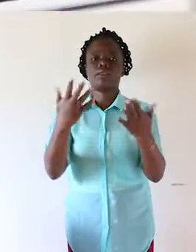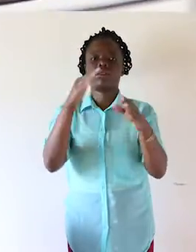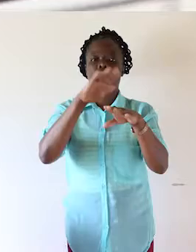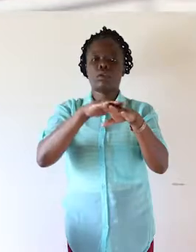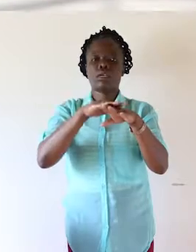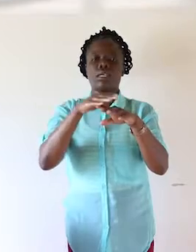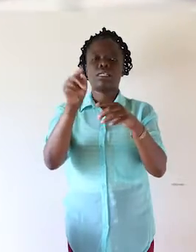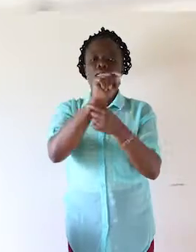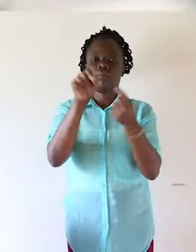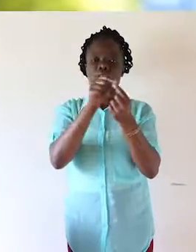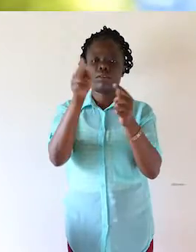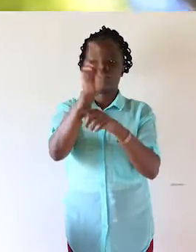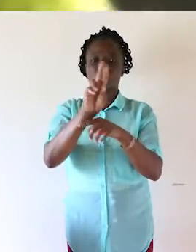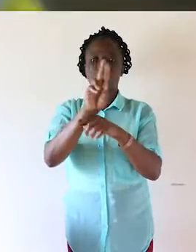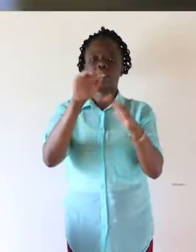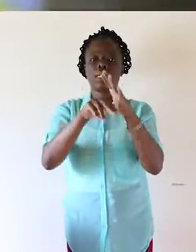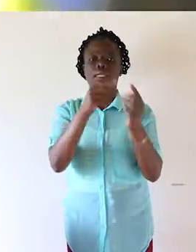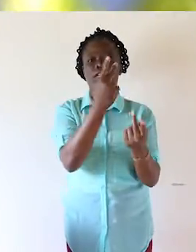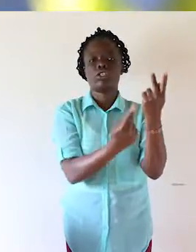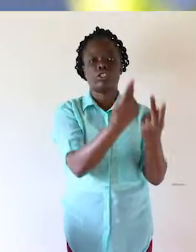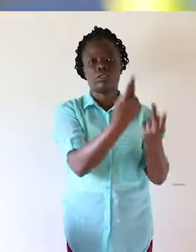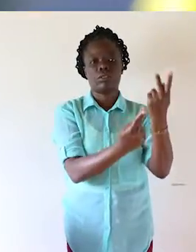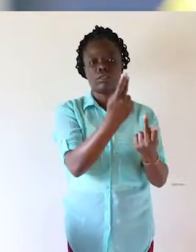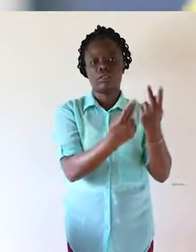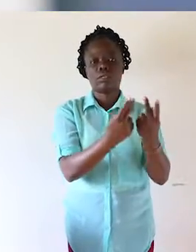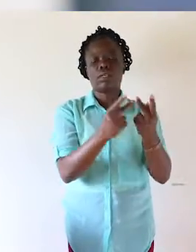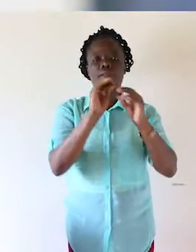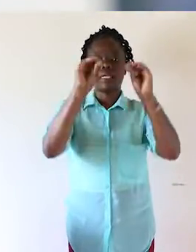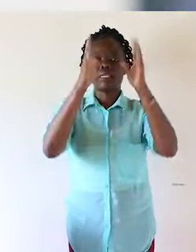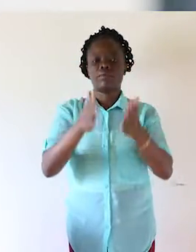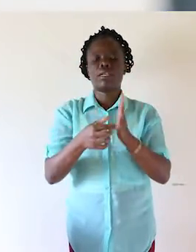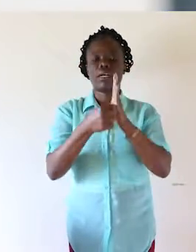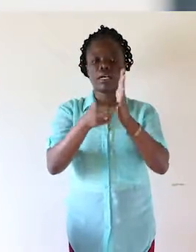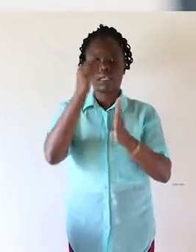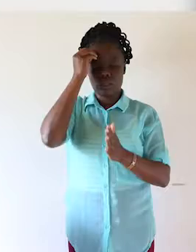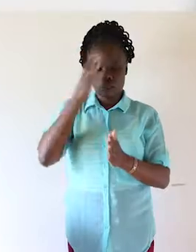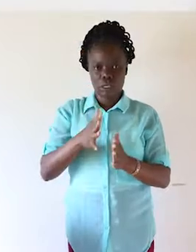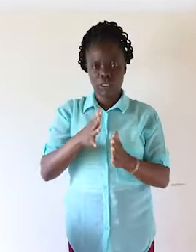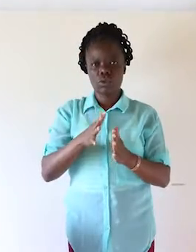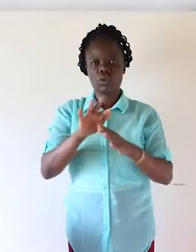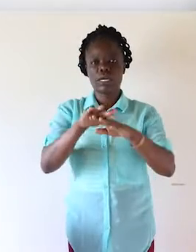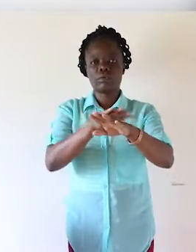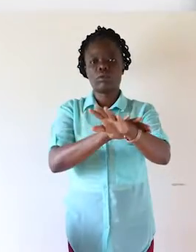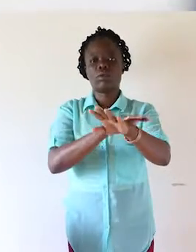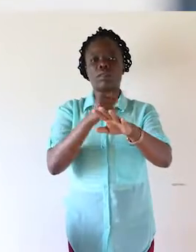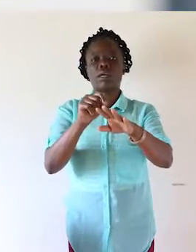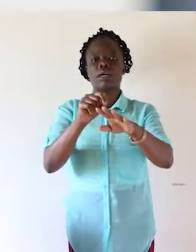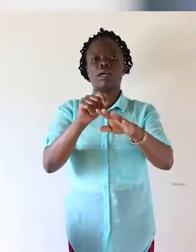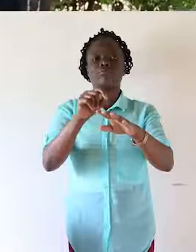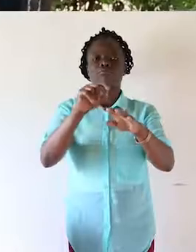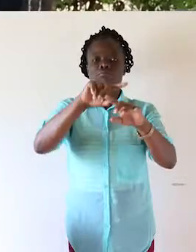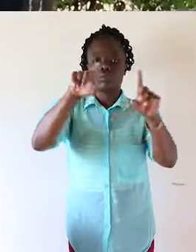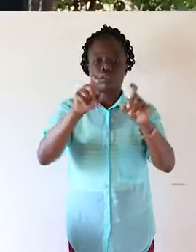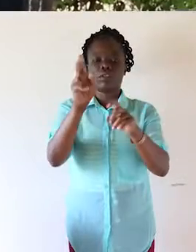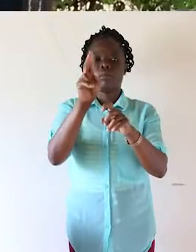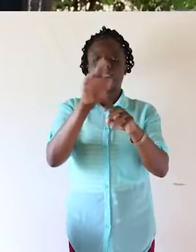It is specifically used in the kitchen. The intervener guides the learner to explore the cutlery